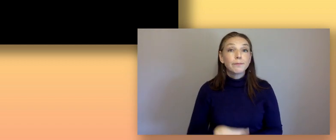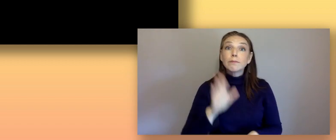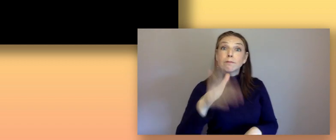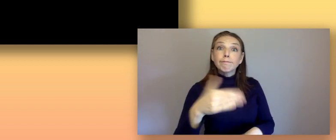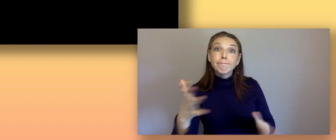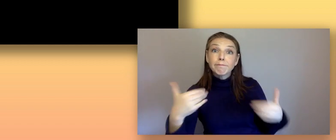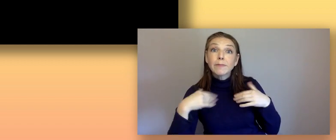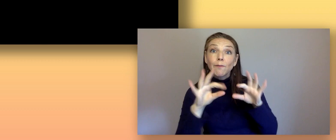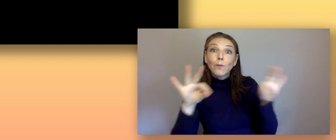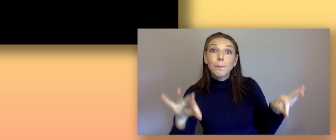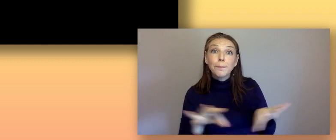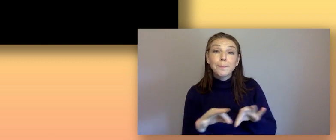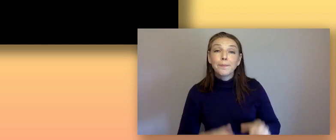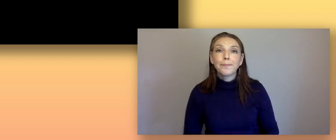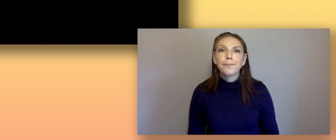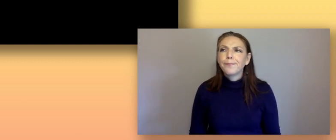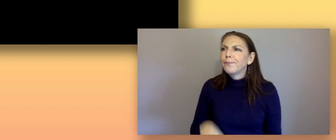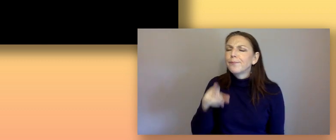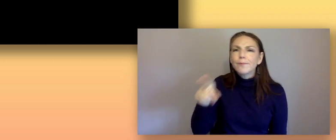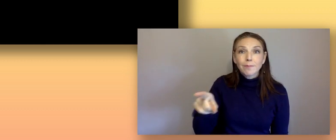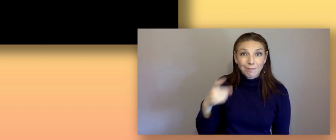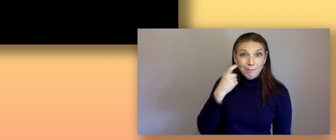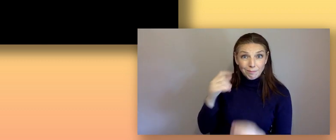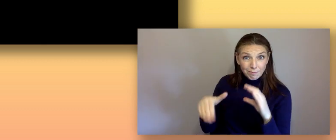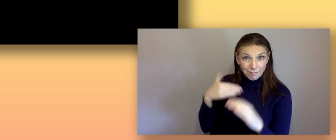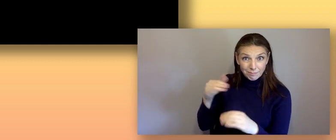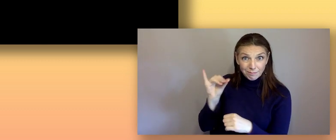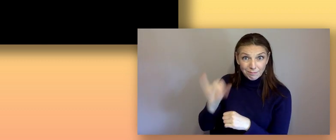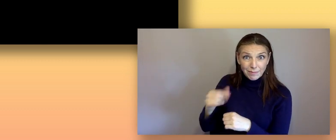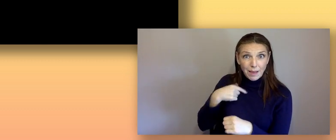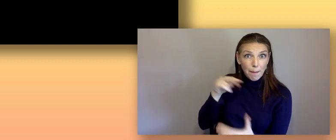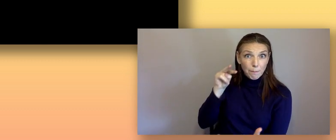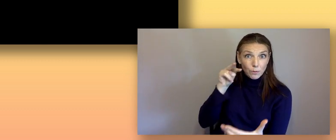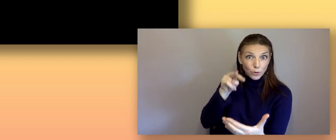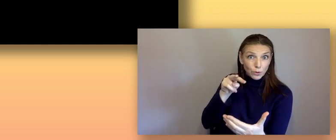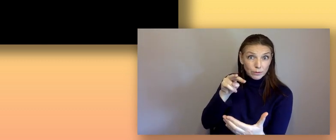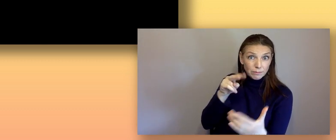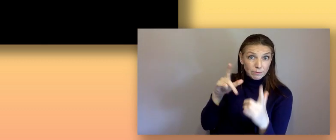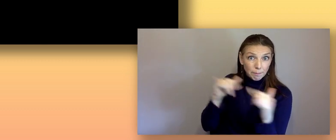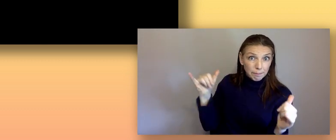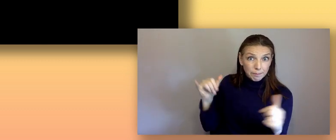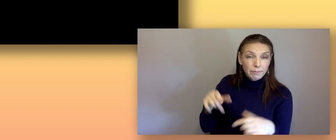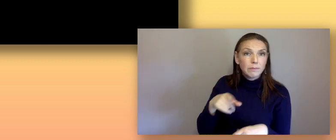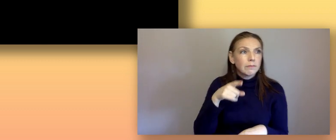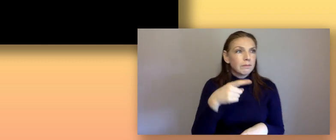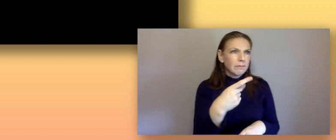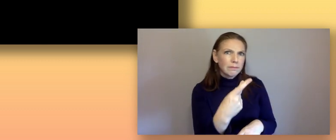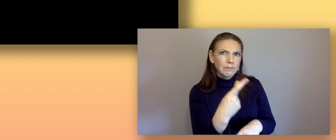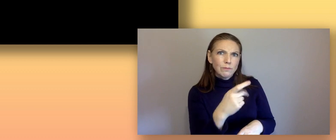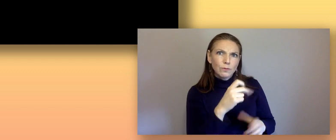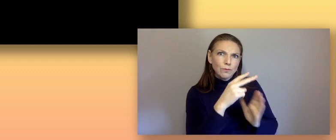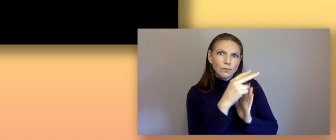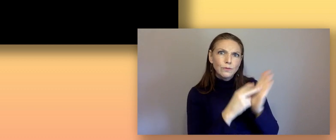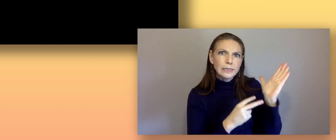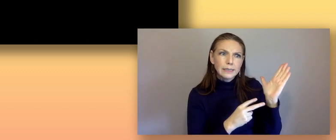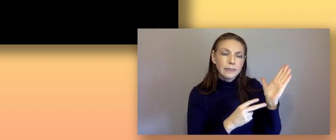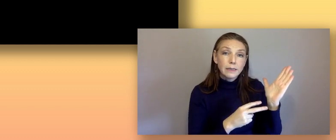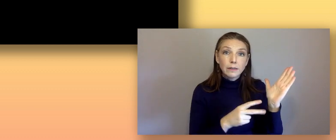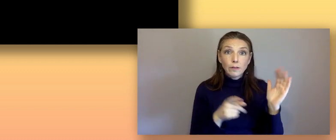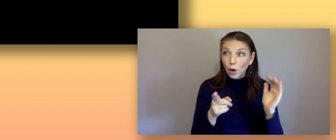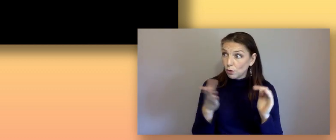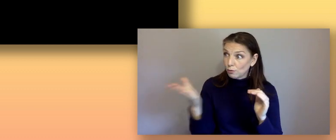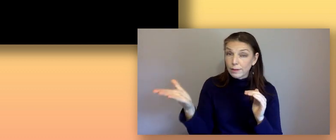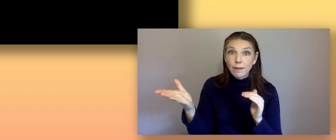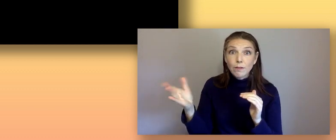Okay, got the form now. When you just emailed, right? I'm looking at it. Should we read each other? You there